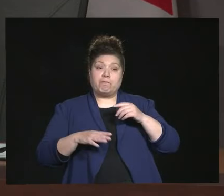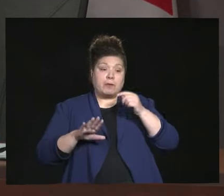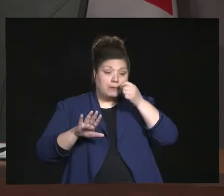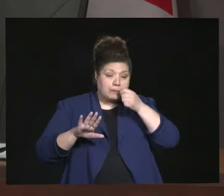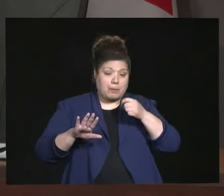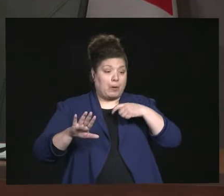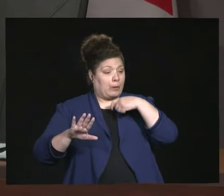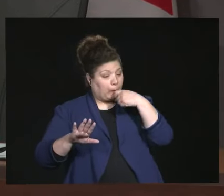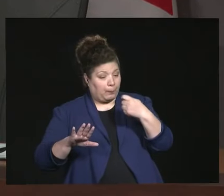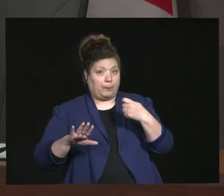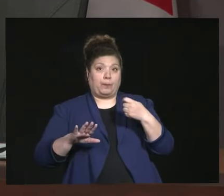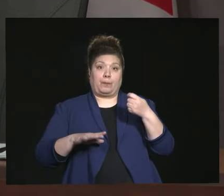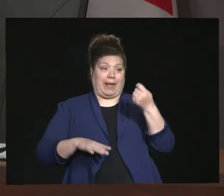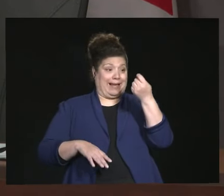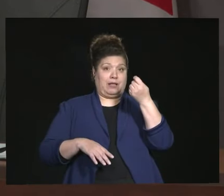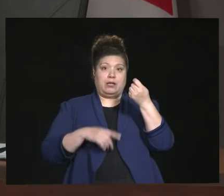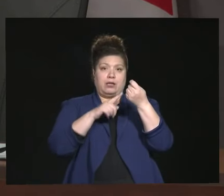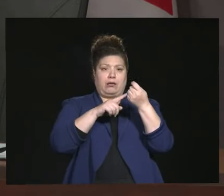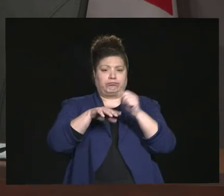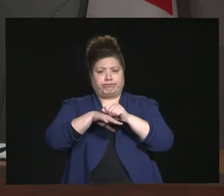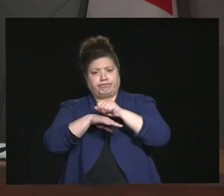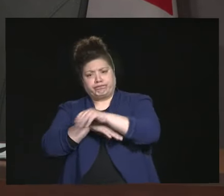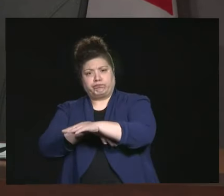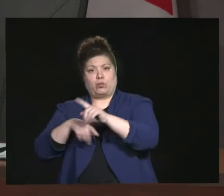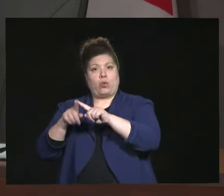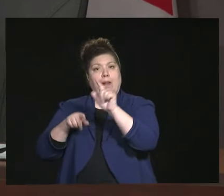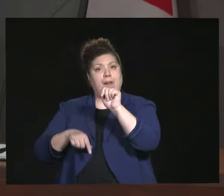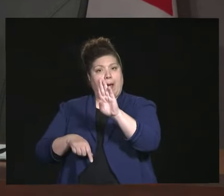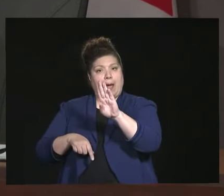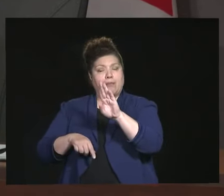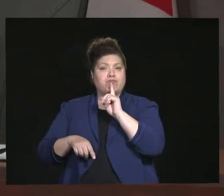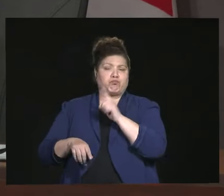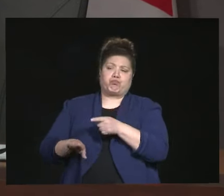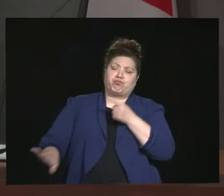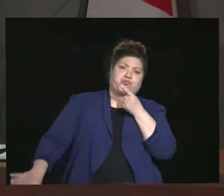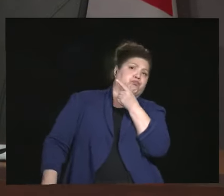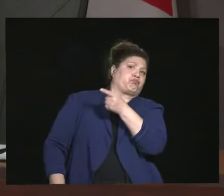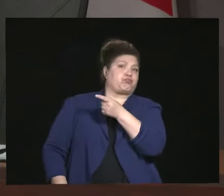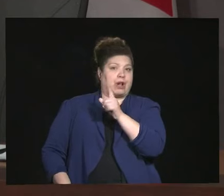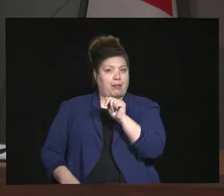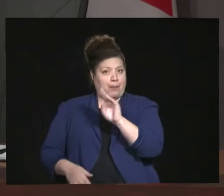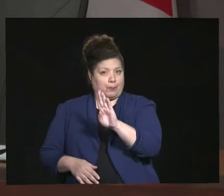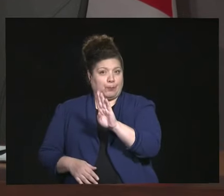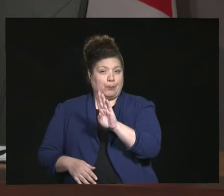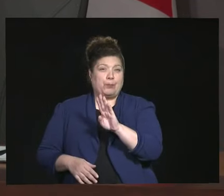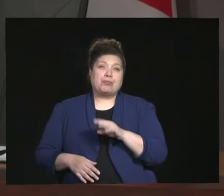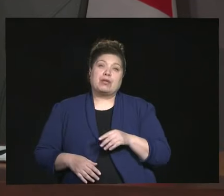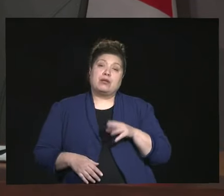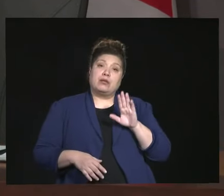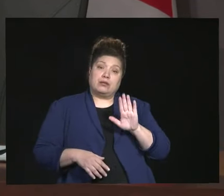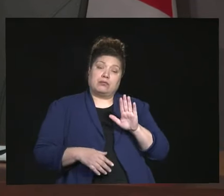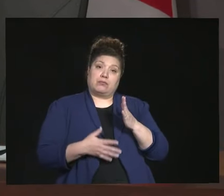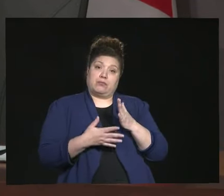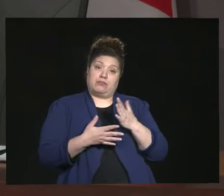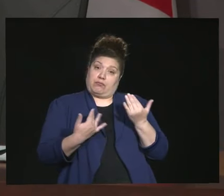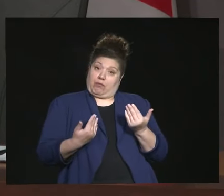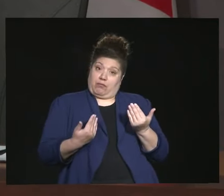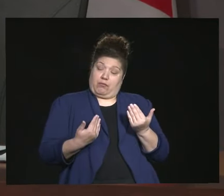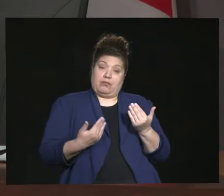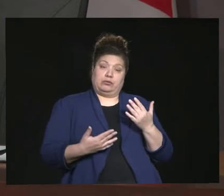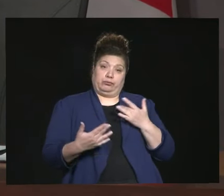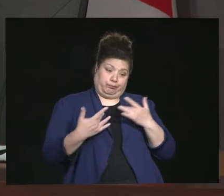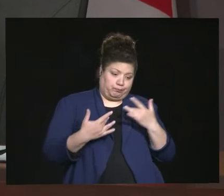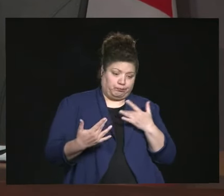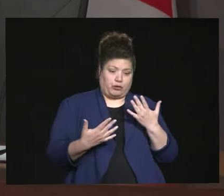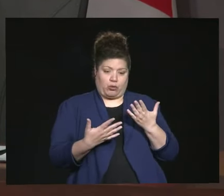referral laboratories. So one of the priorities that we have right now, and we're evaluating some